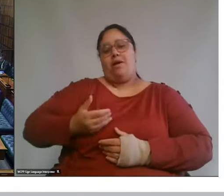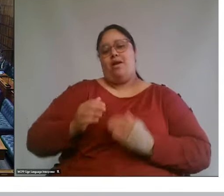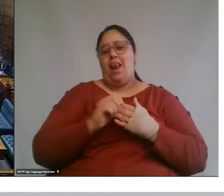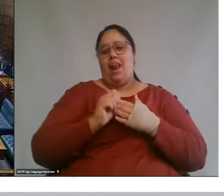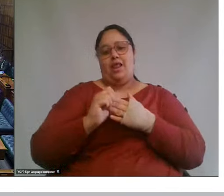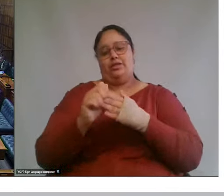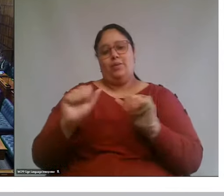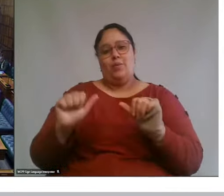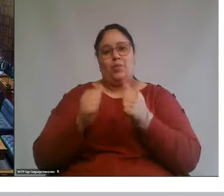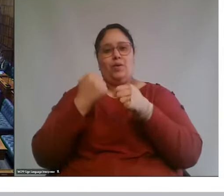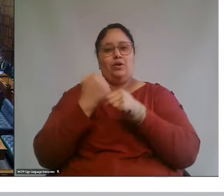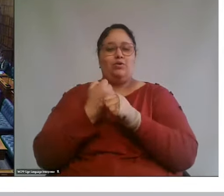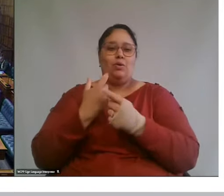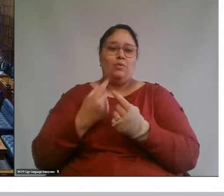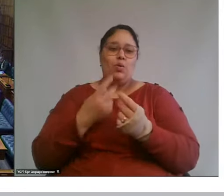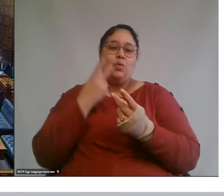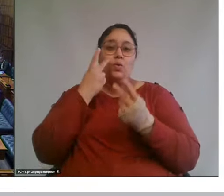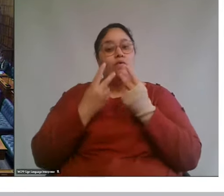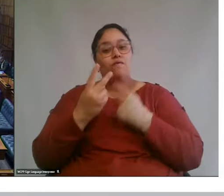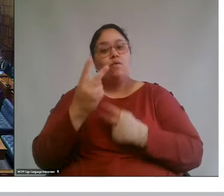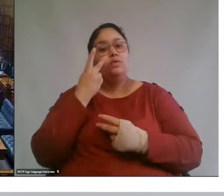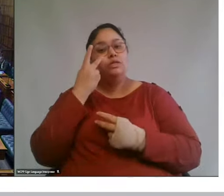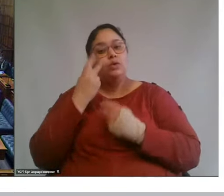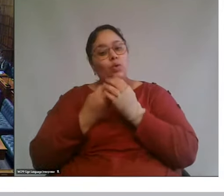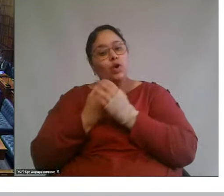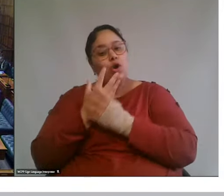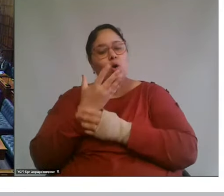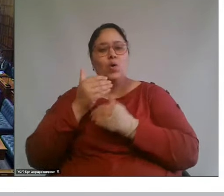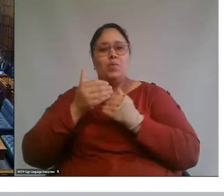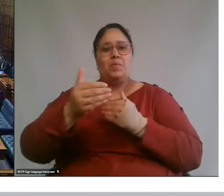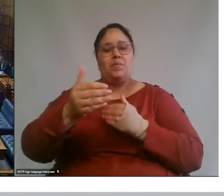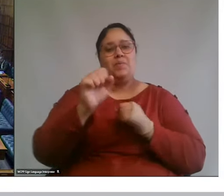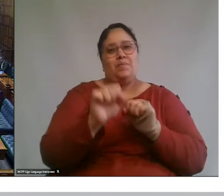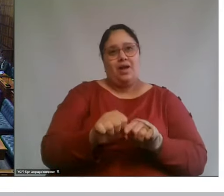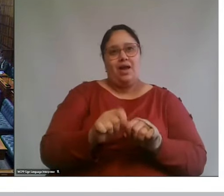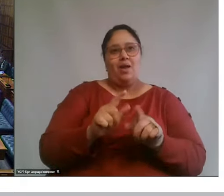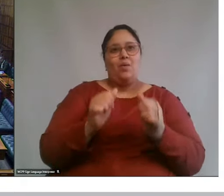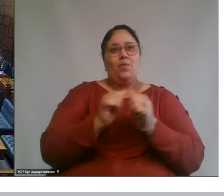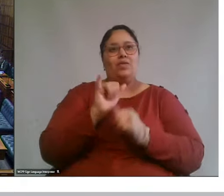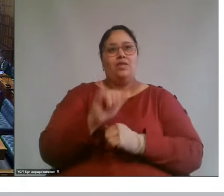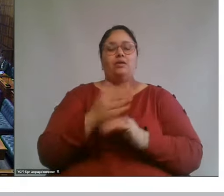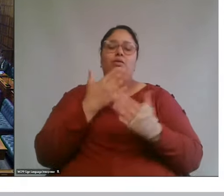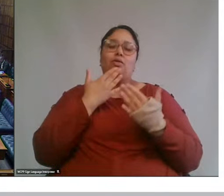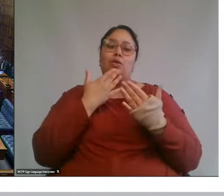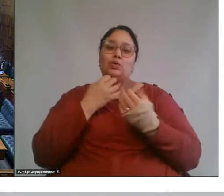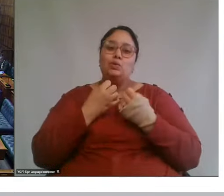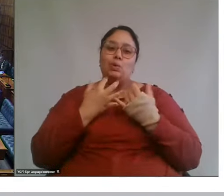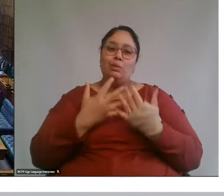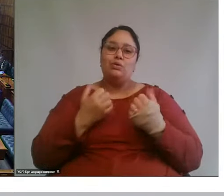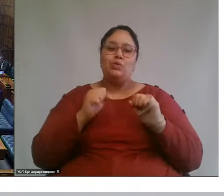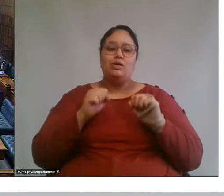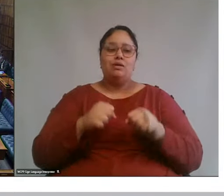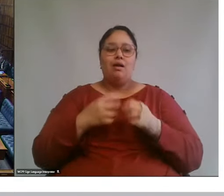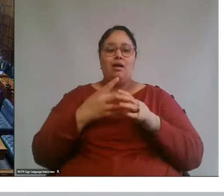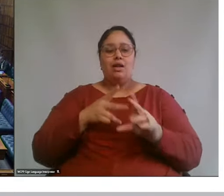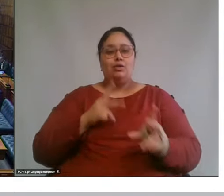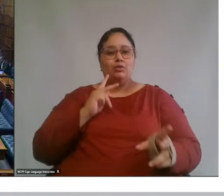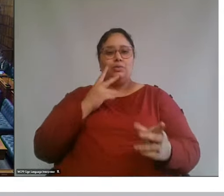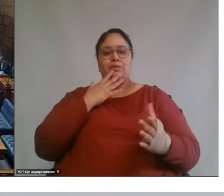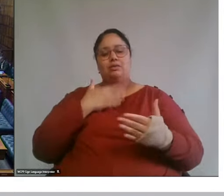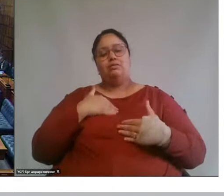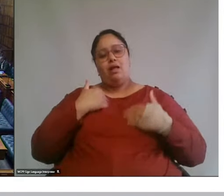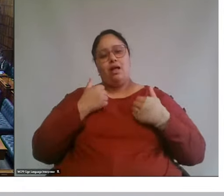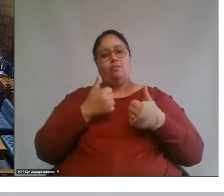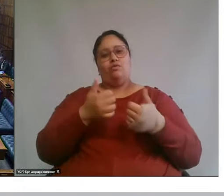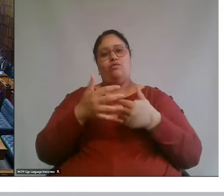sterling job and we look forward to seeing you gr from strength to strength um with that thank you um you can be excused please help yourselves